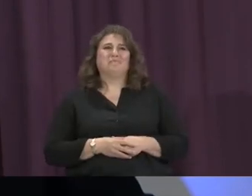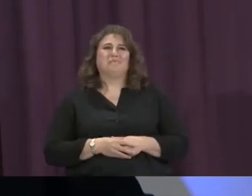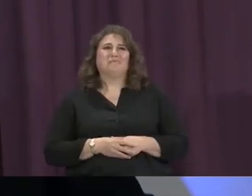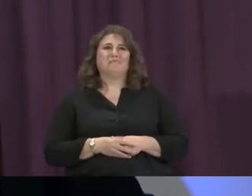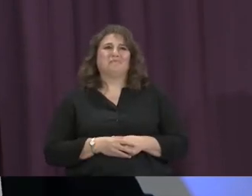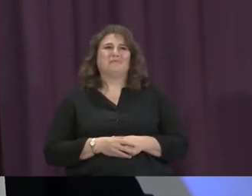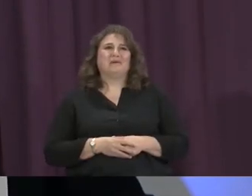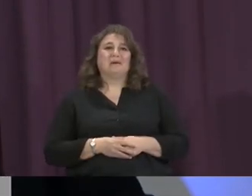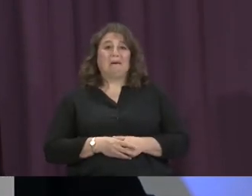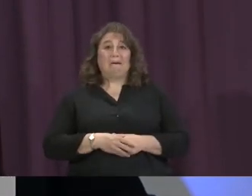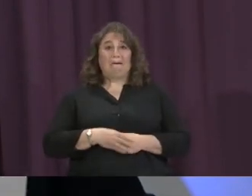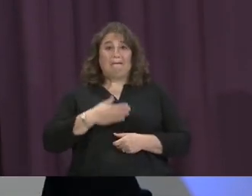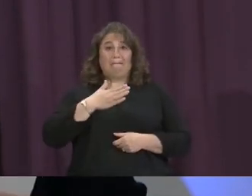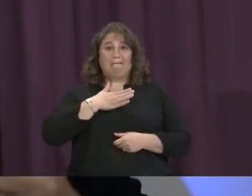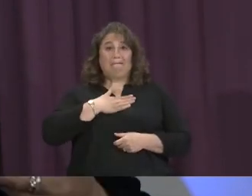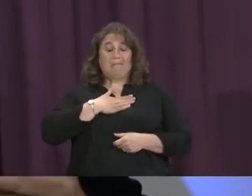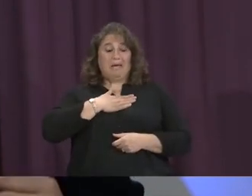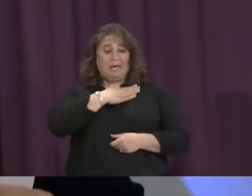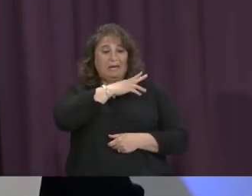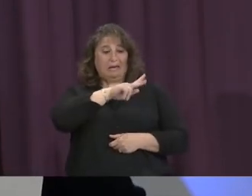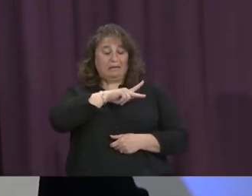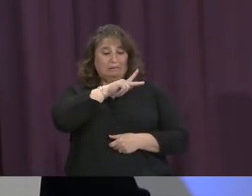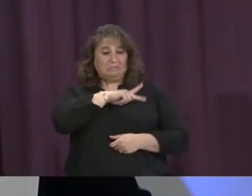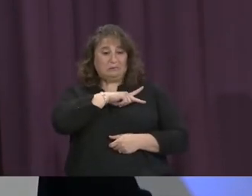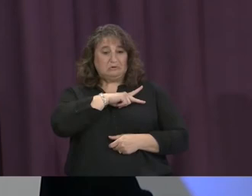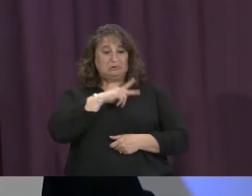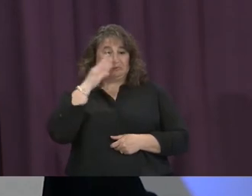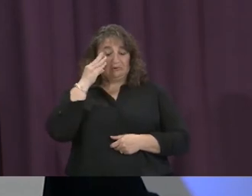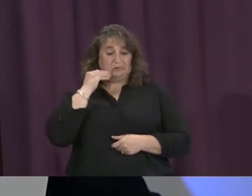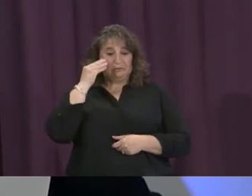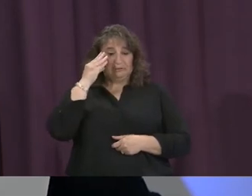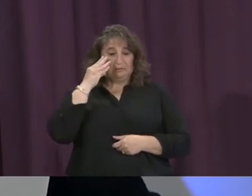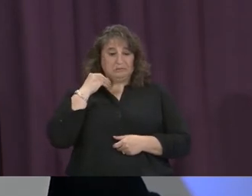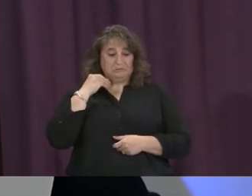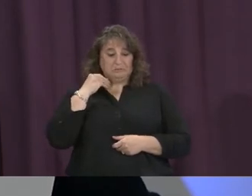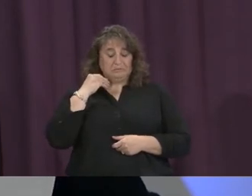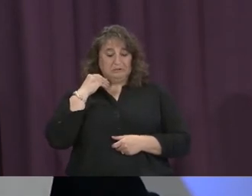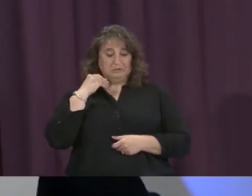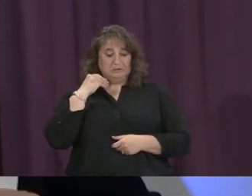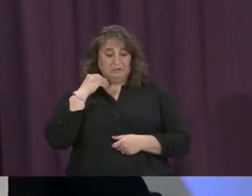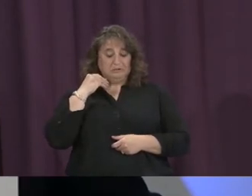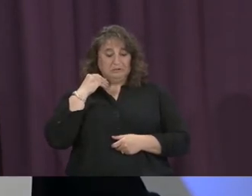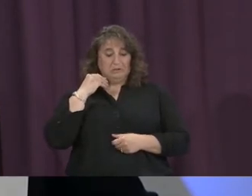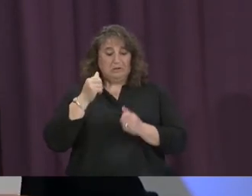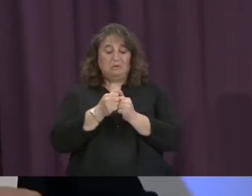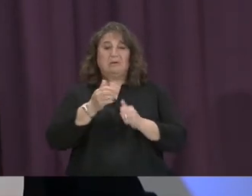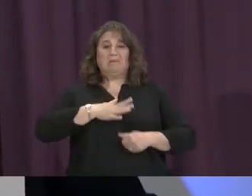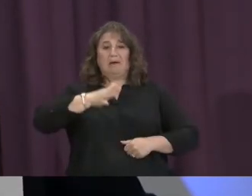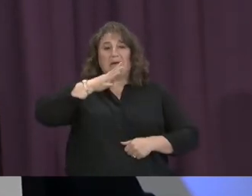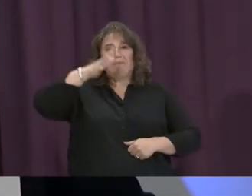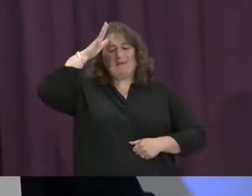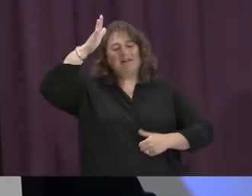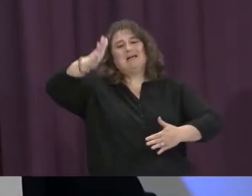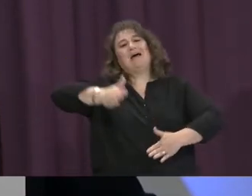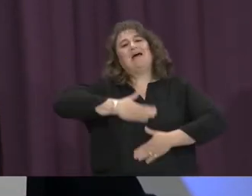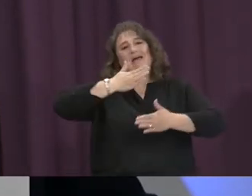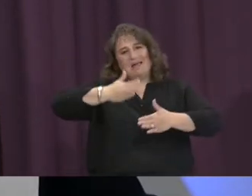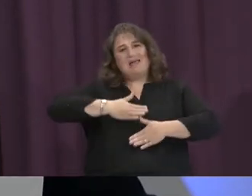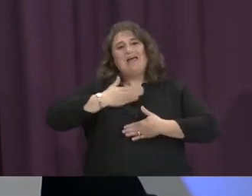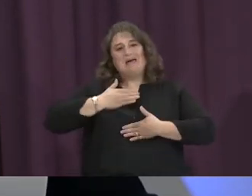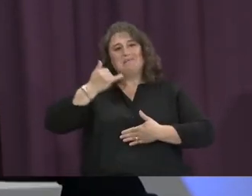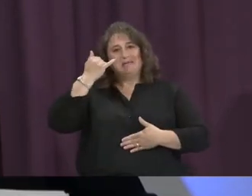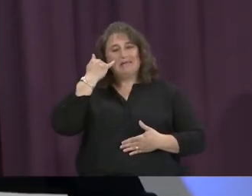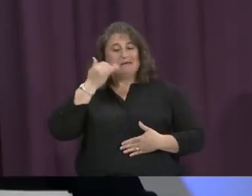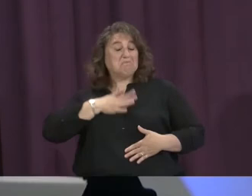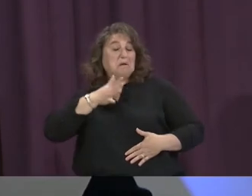even from a personal space that with my parents, I would be wonderfully happy if